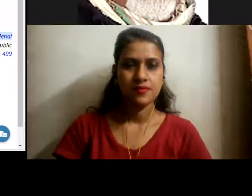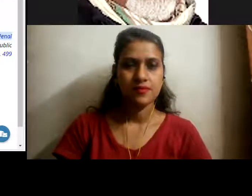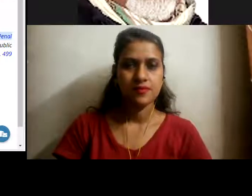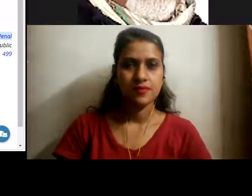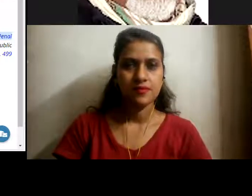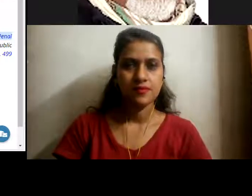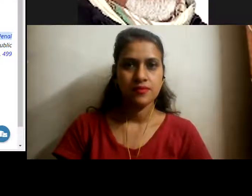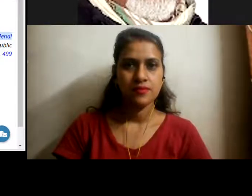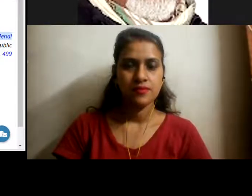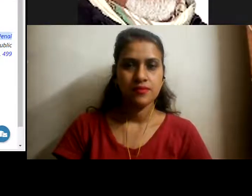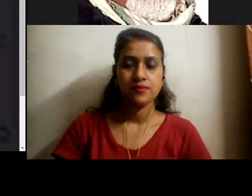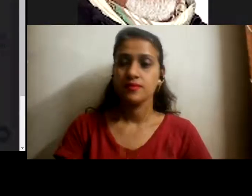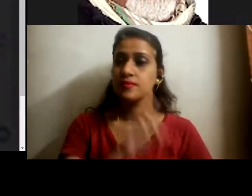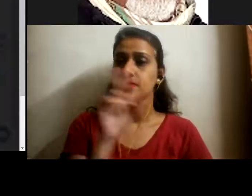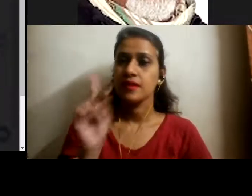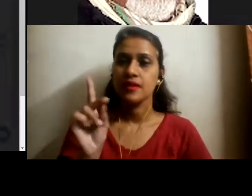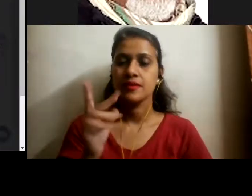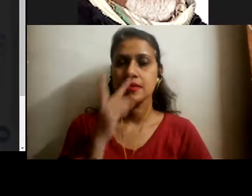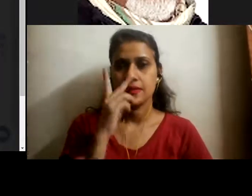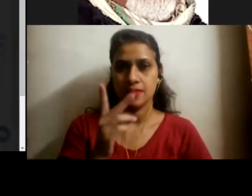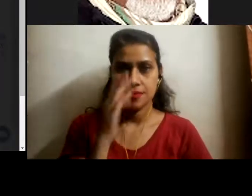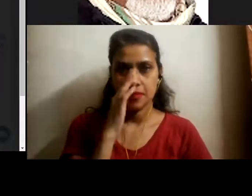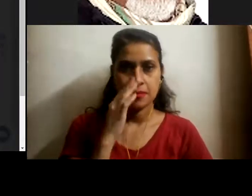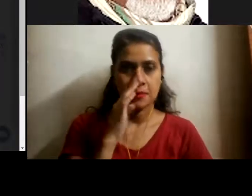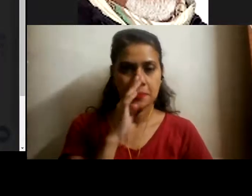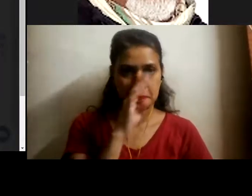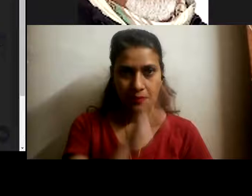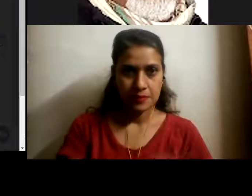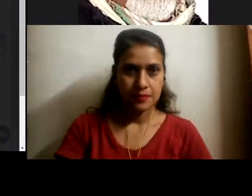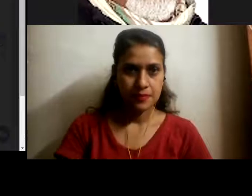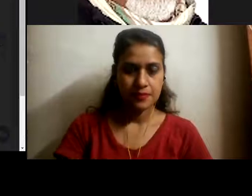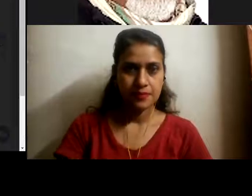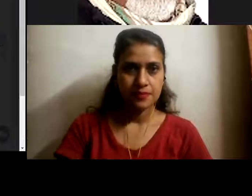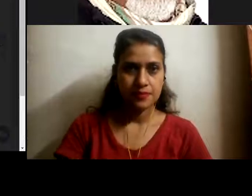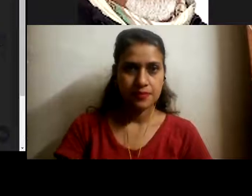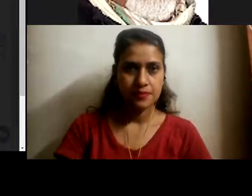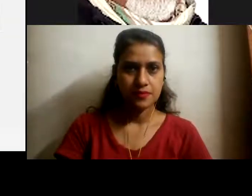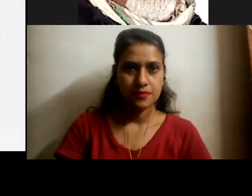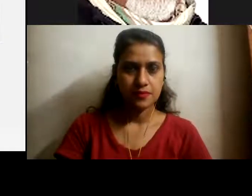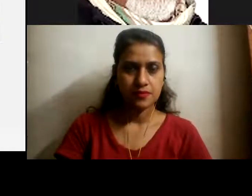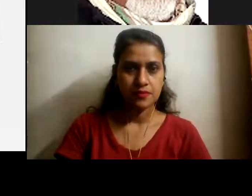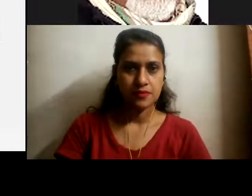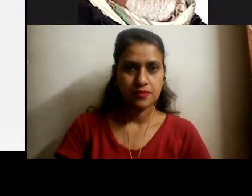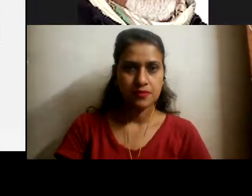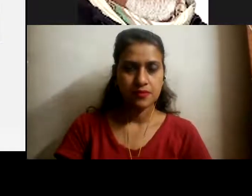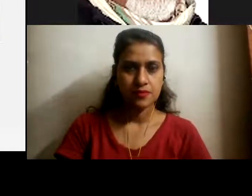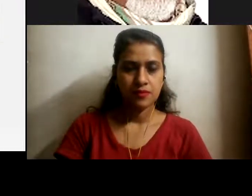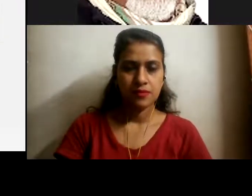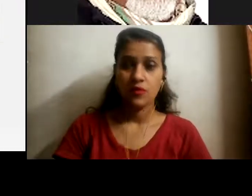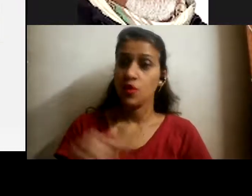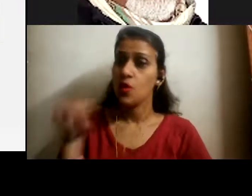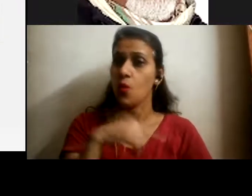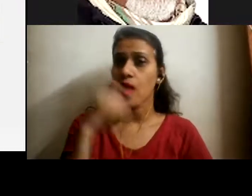Let's see the other one, the next one, that is by citation. Now, let's understand what